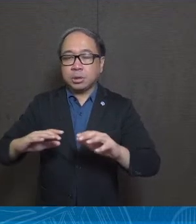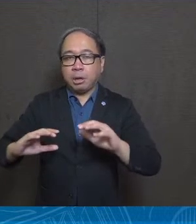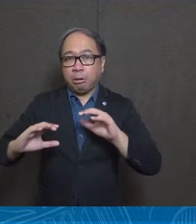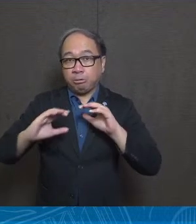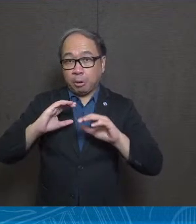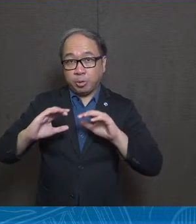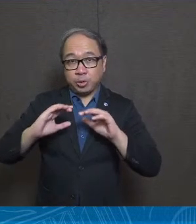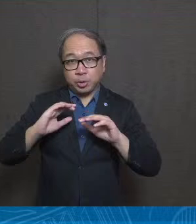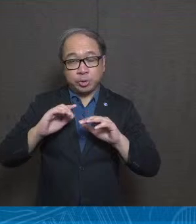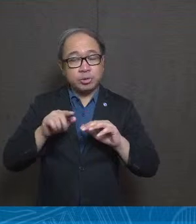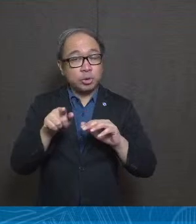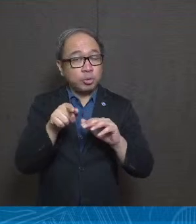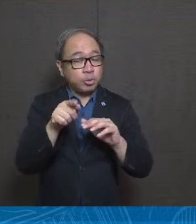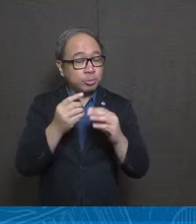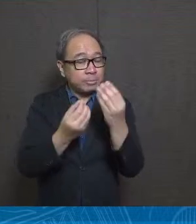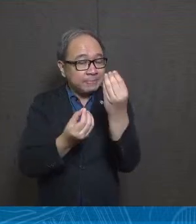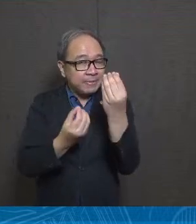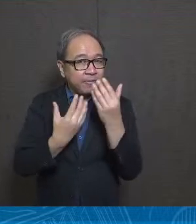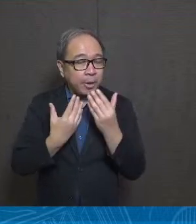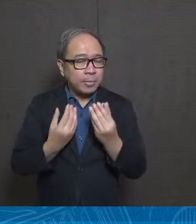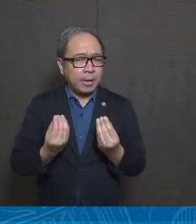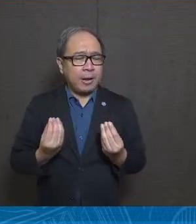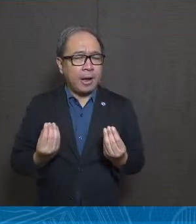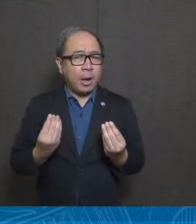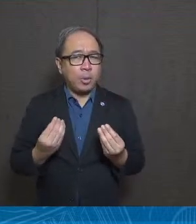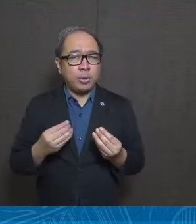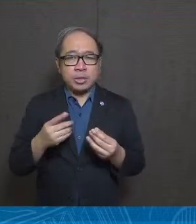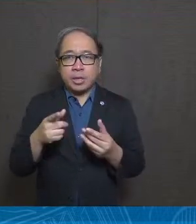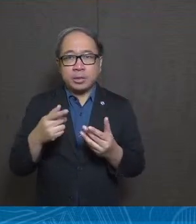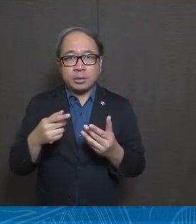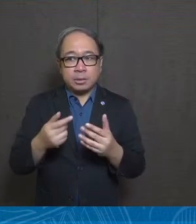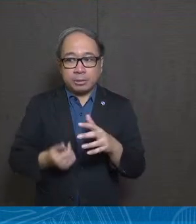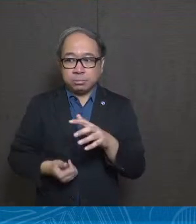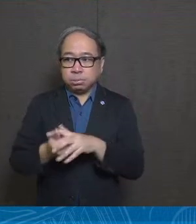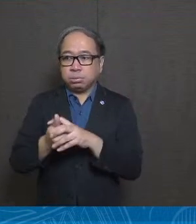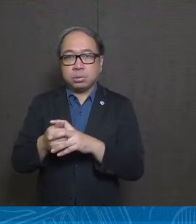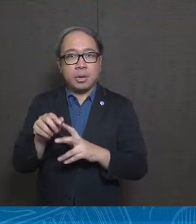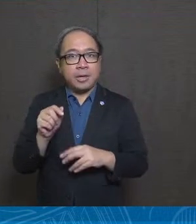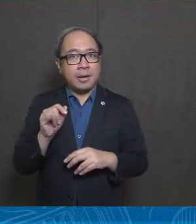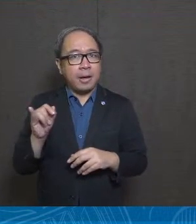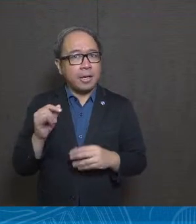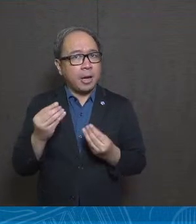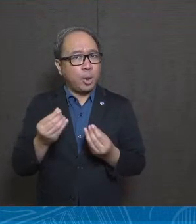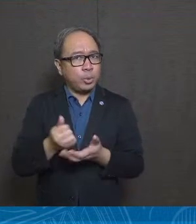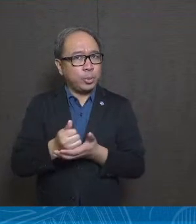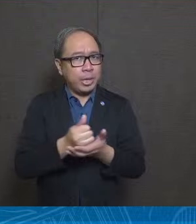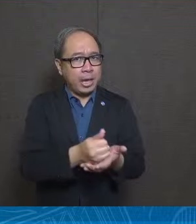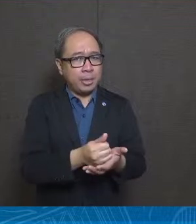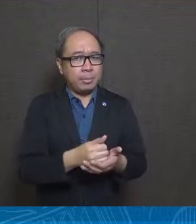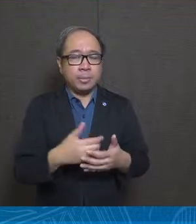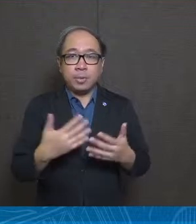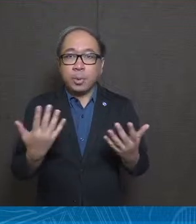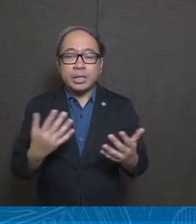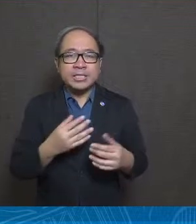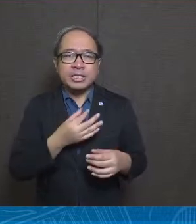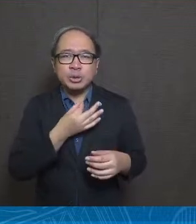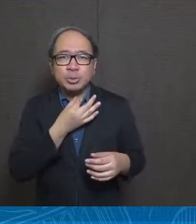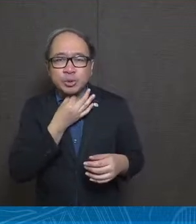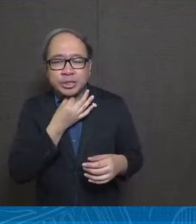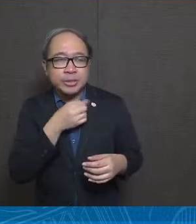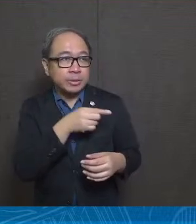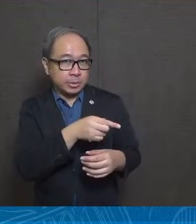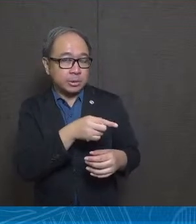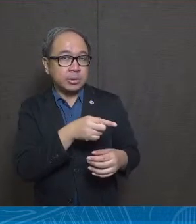you please tell us how you think the generative AI can help with that? And what are the risks using